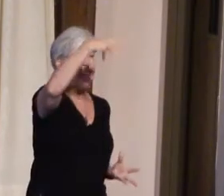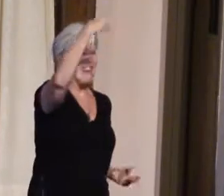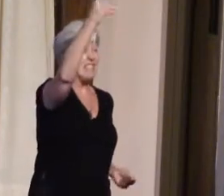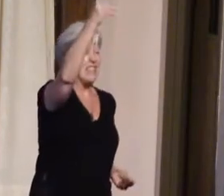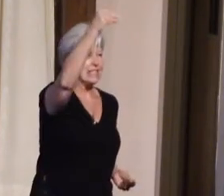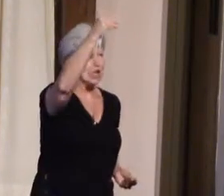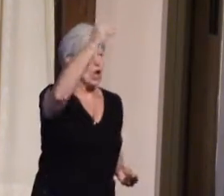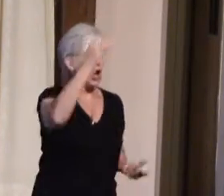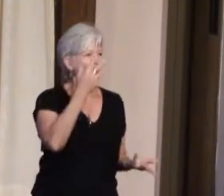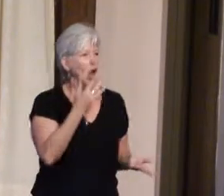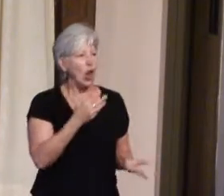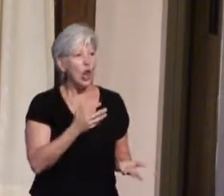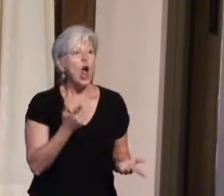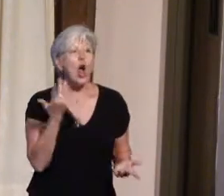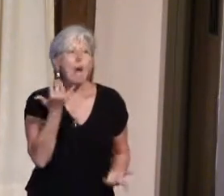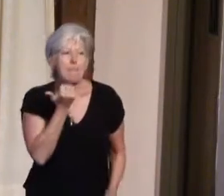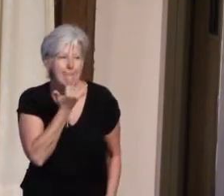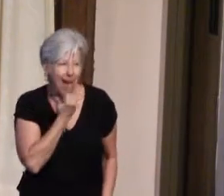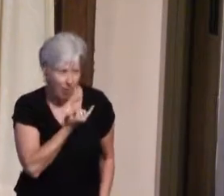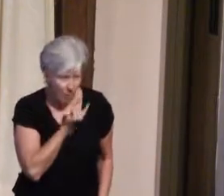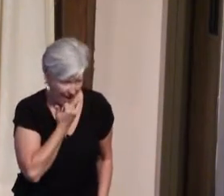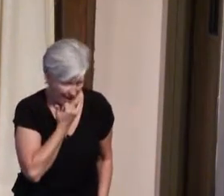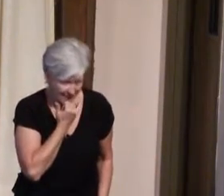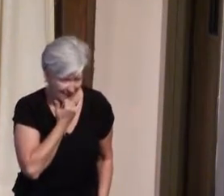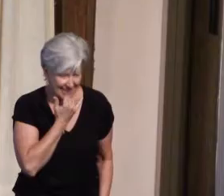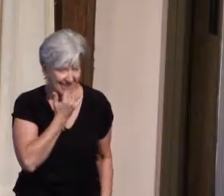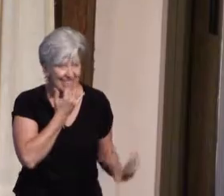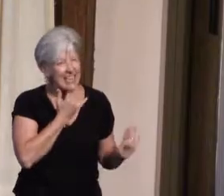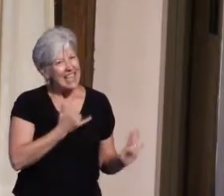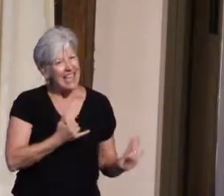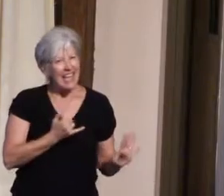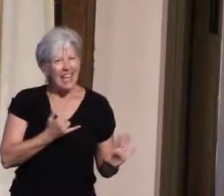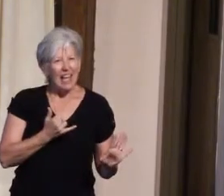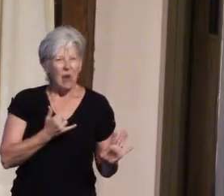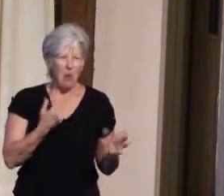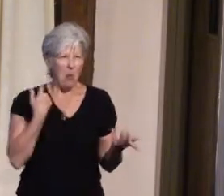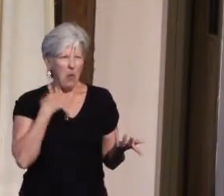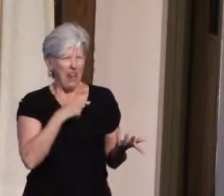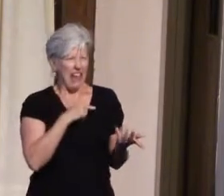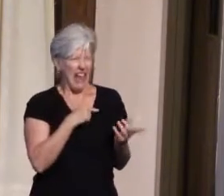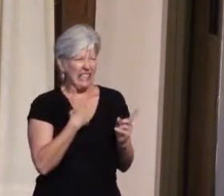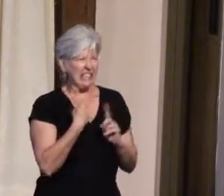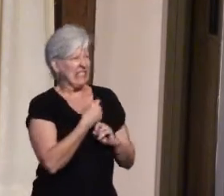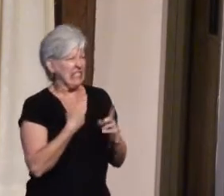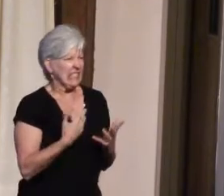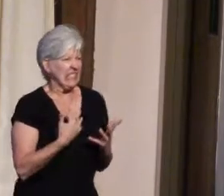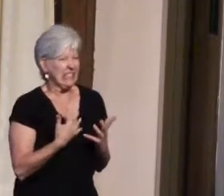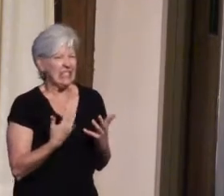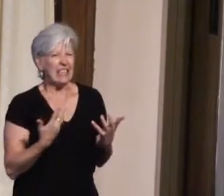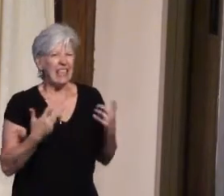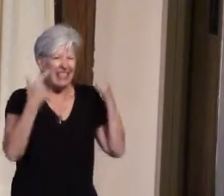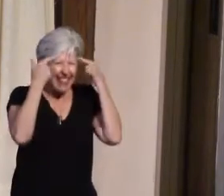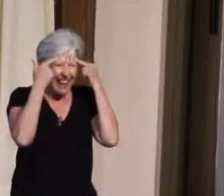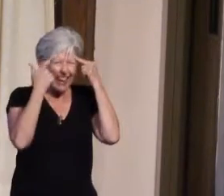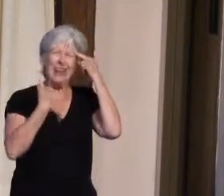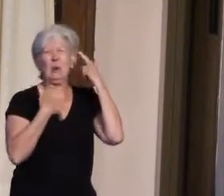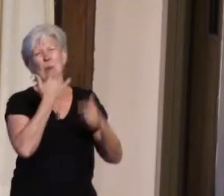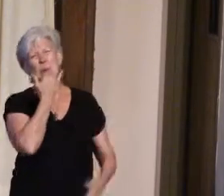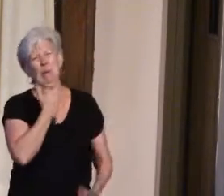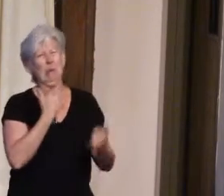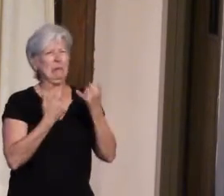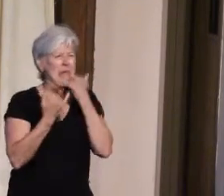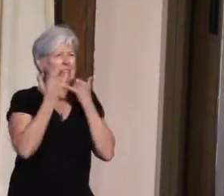opportunity to beat ourselves up, to punish ourselves for not knowing what we couldn't know until we learn